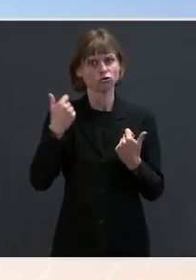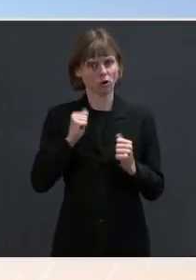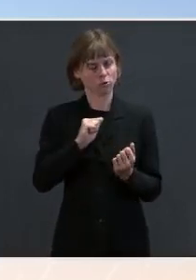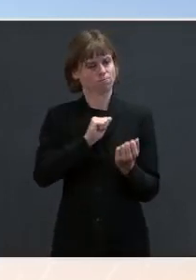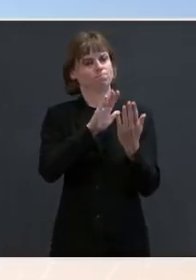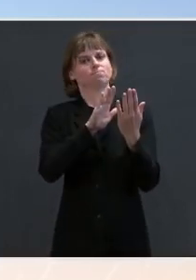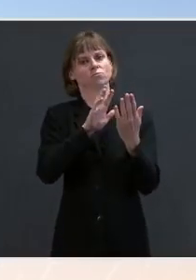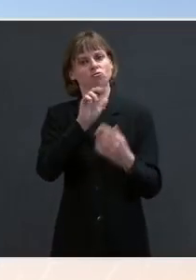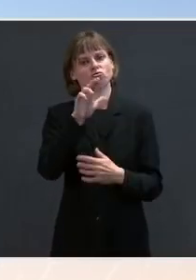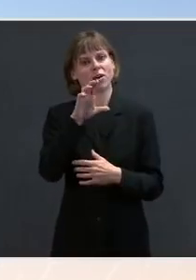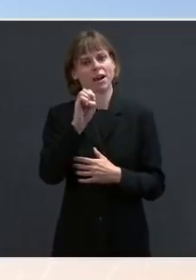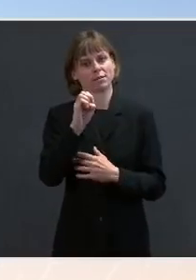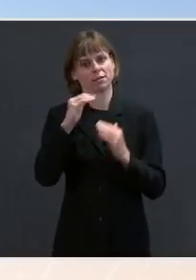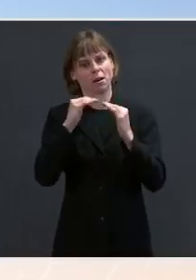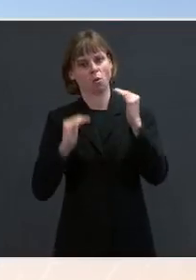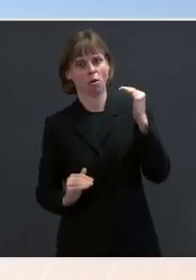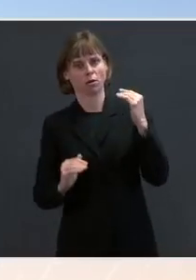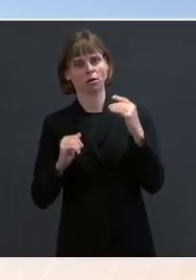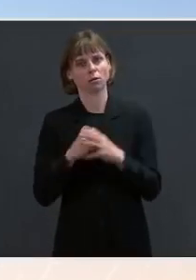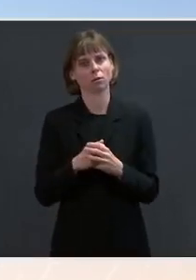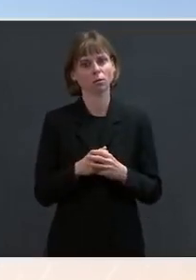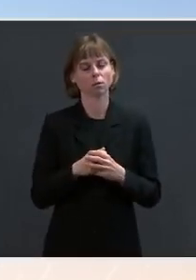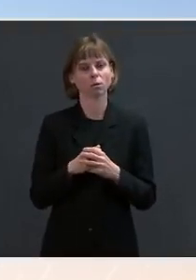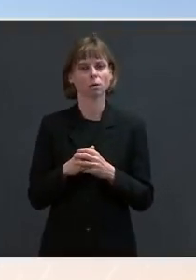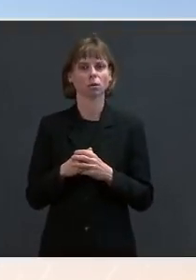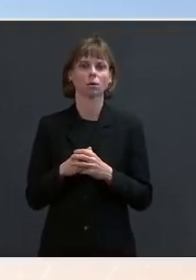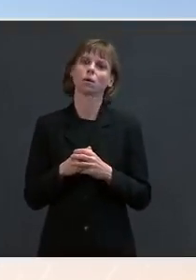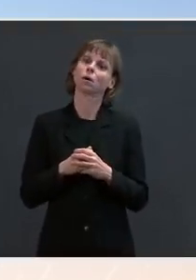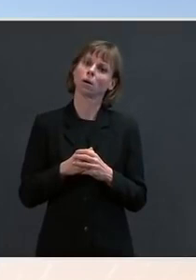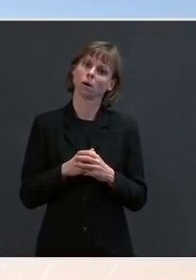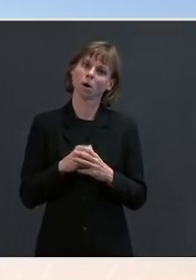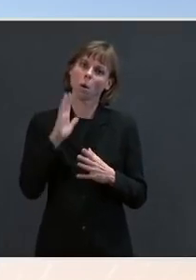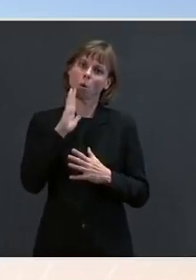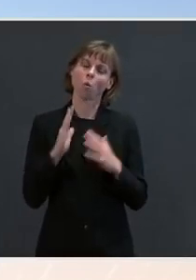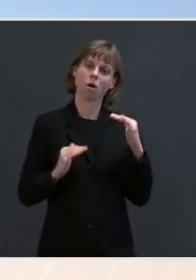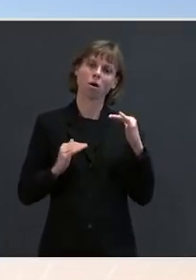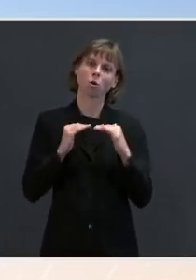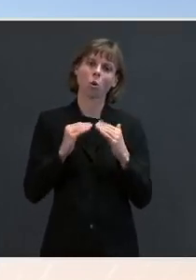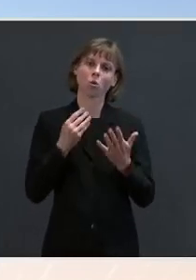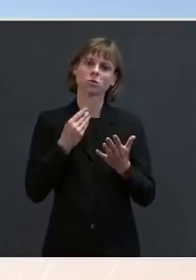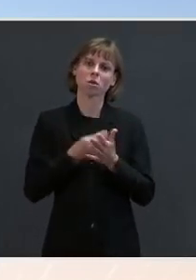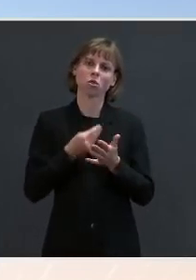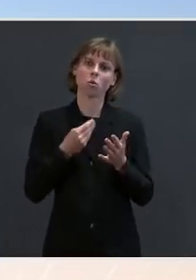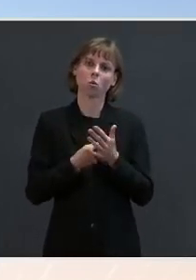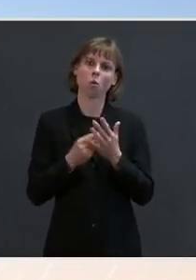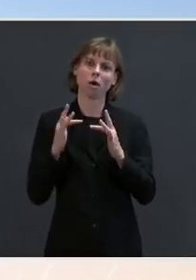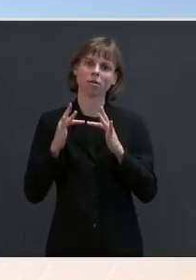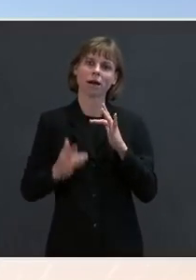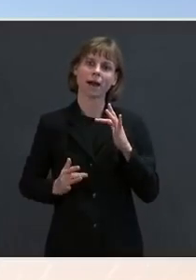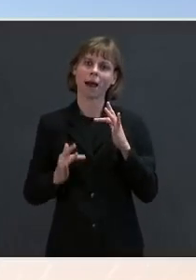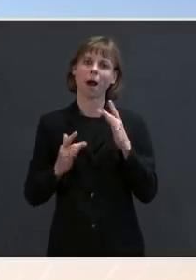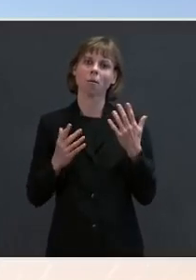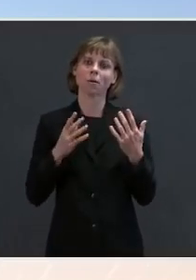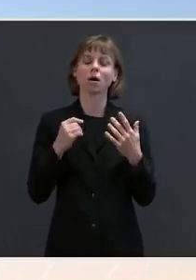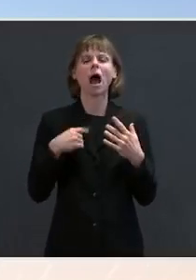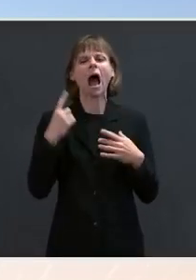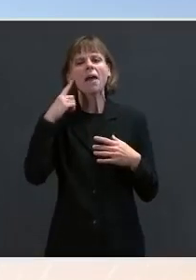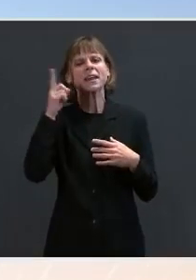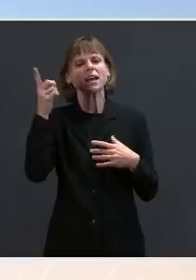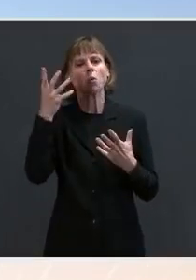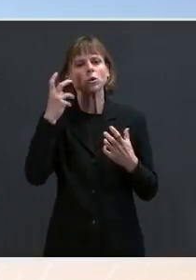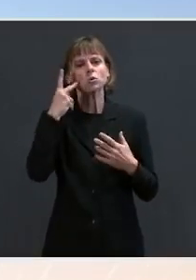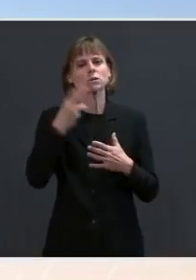Do you believe a financial payout will close the wealth gap and the income gap in the black community? I think he wants to see the outcome of the